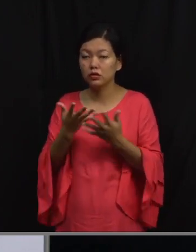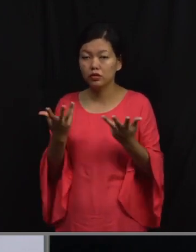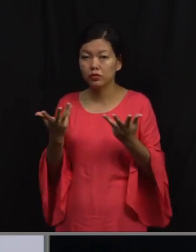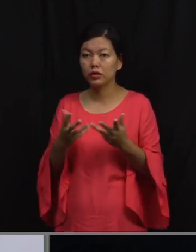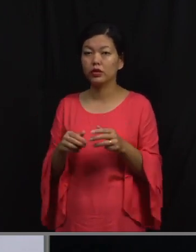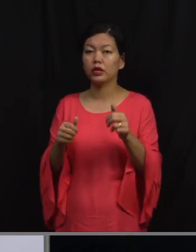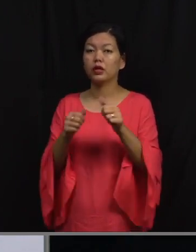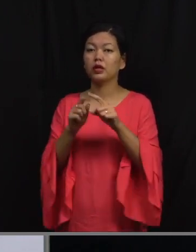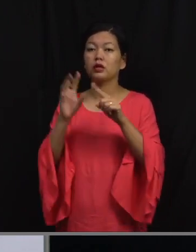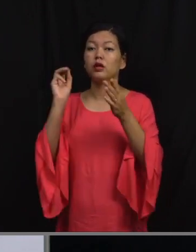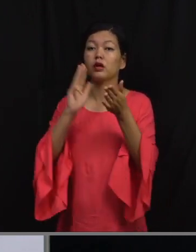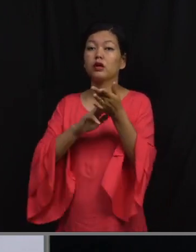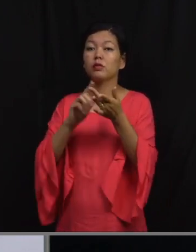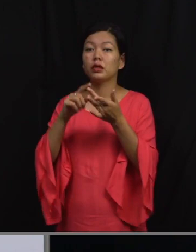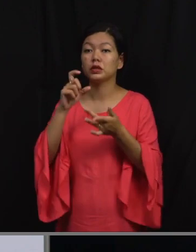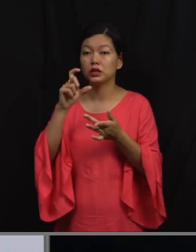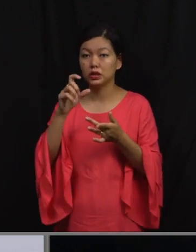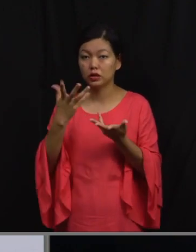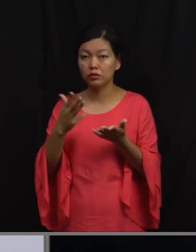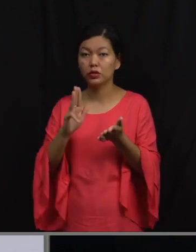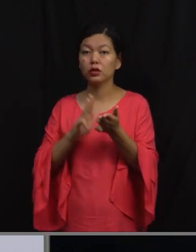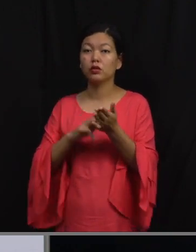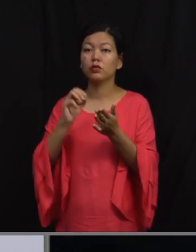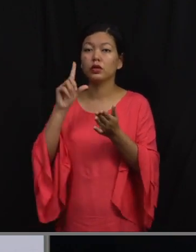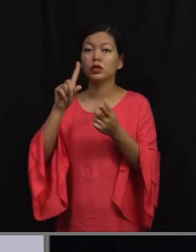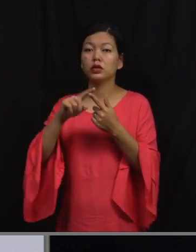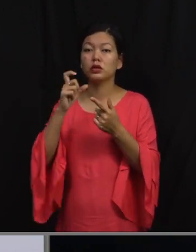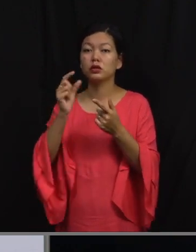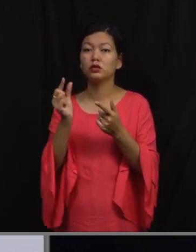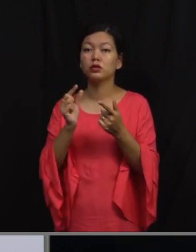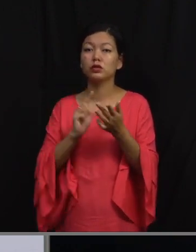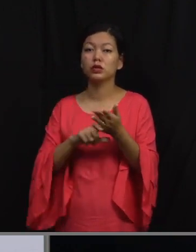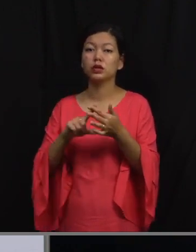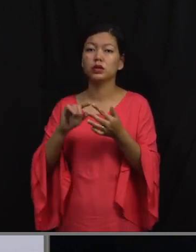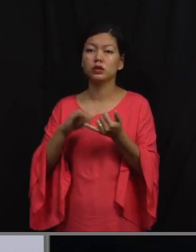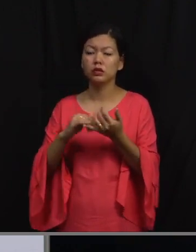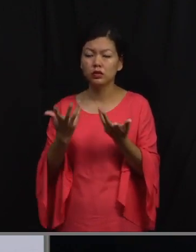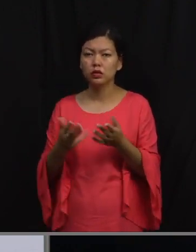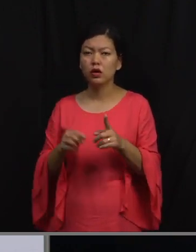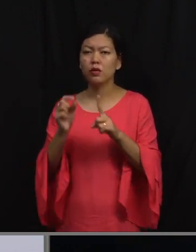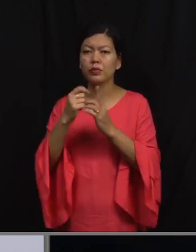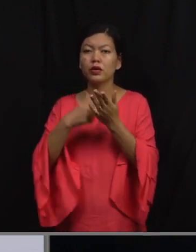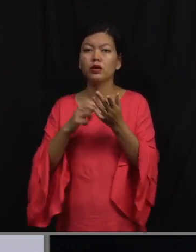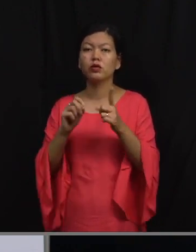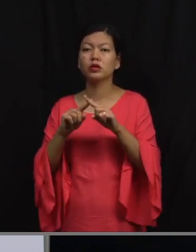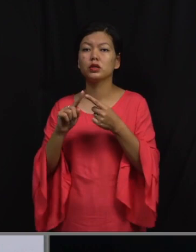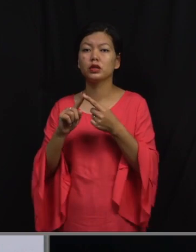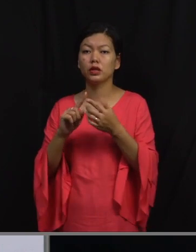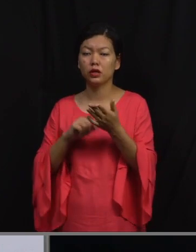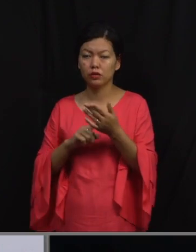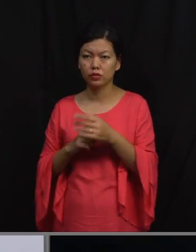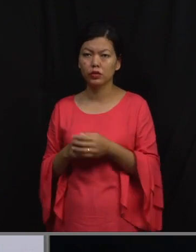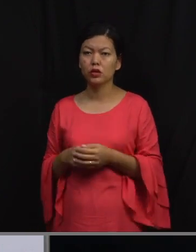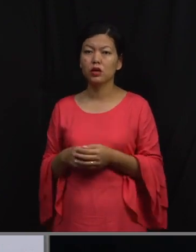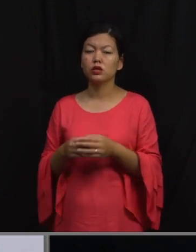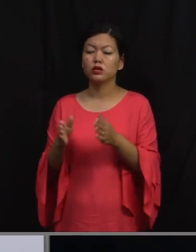inside the atom, electron, protons, neutrons, right, what inside the nucleus. So it's going to deal with what?